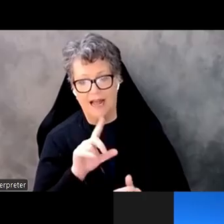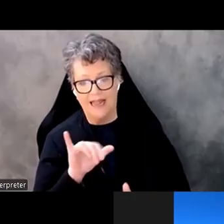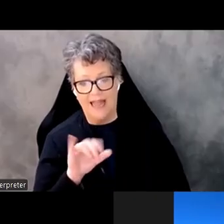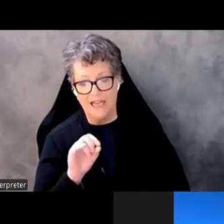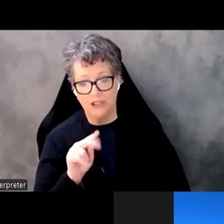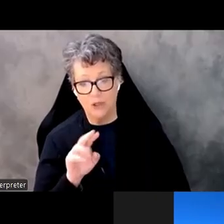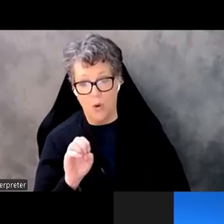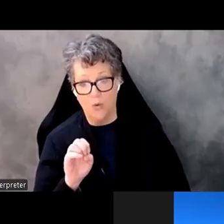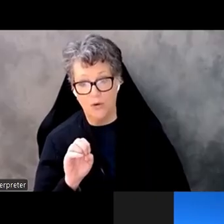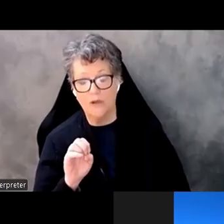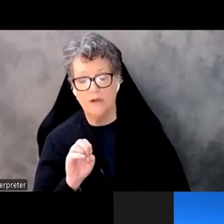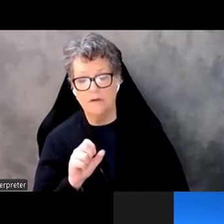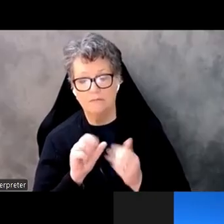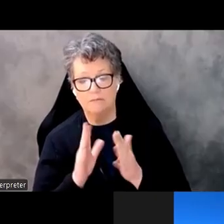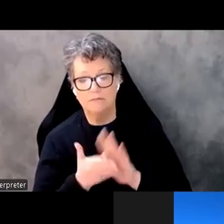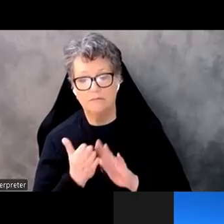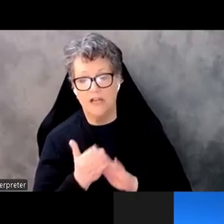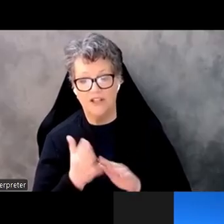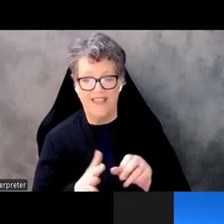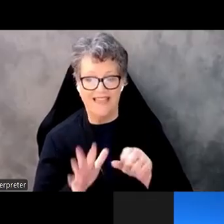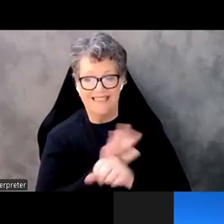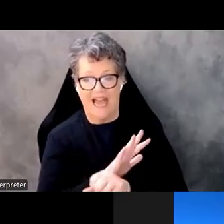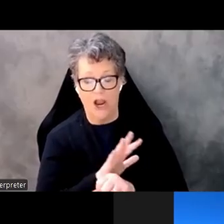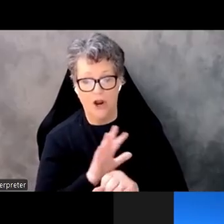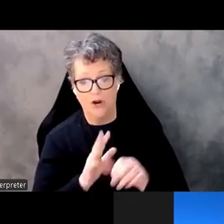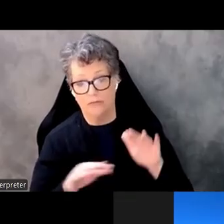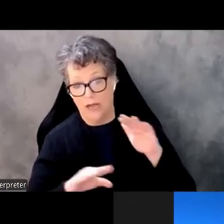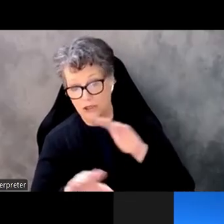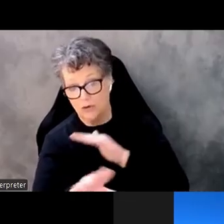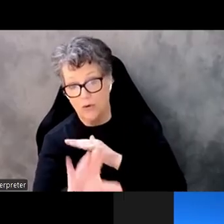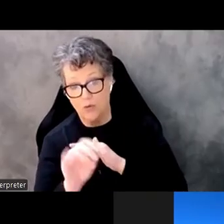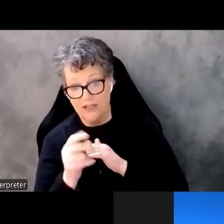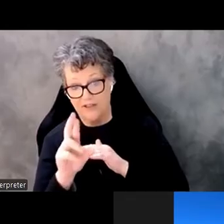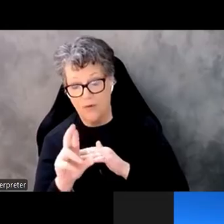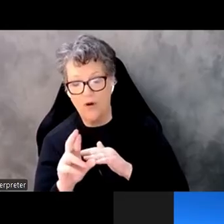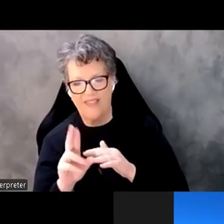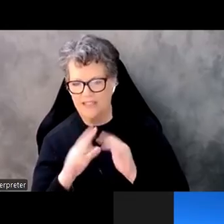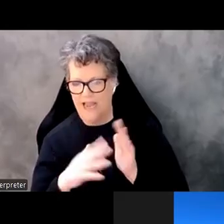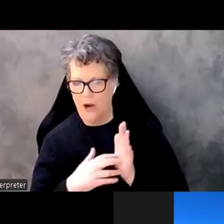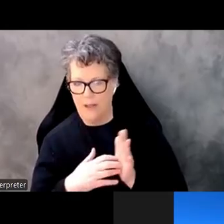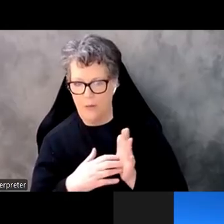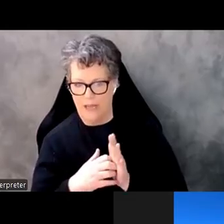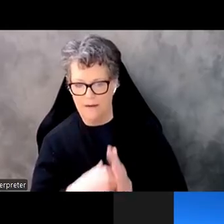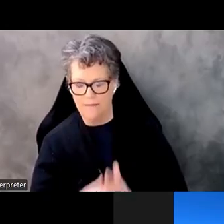identified to be running under the entire reservoir, which are notoriously weak,